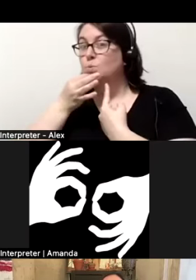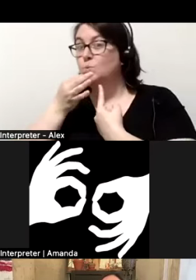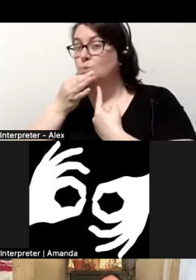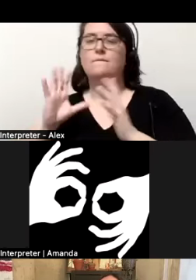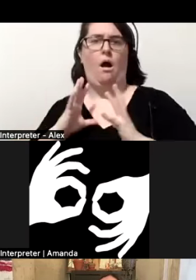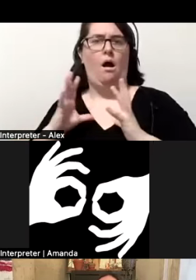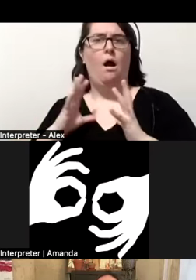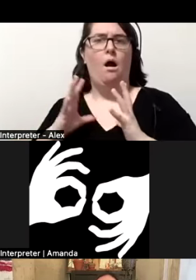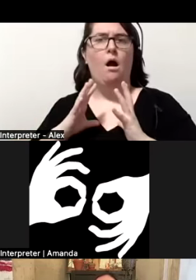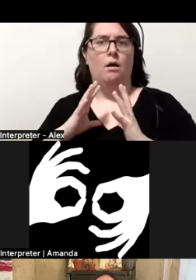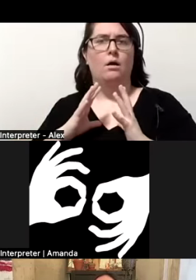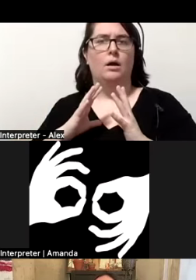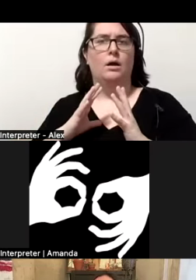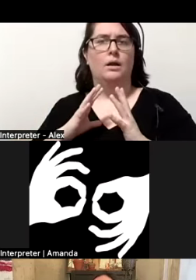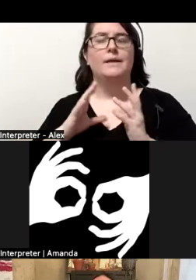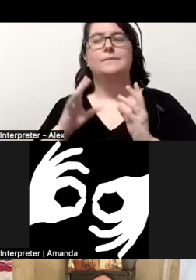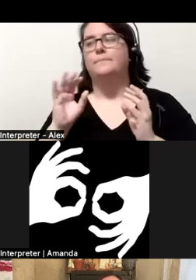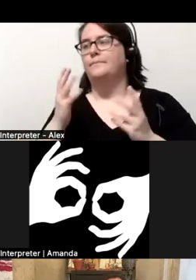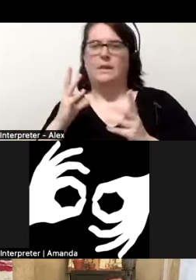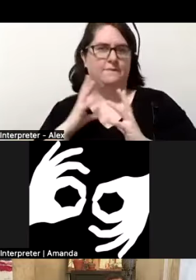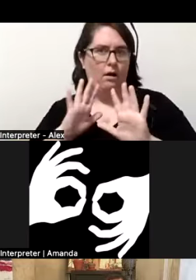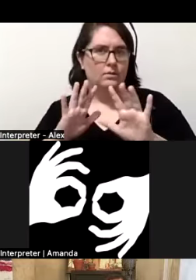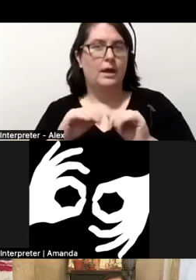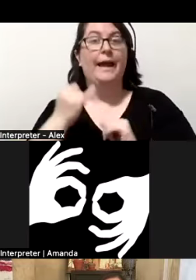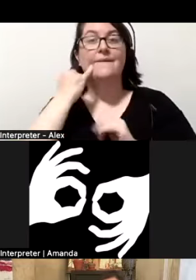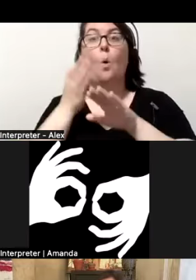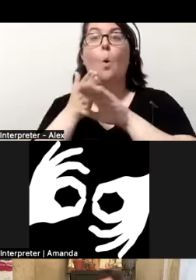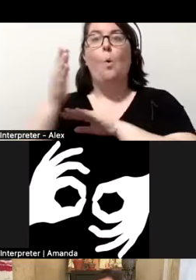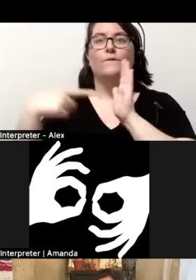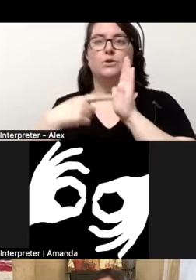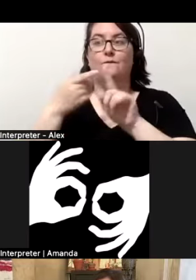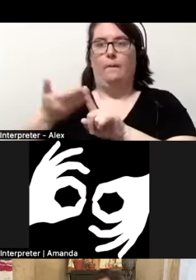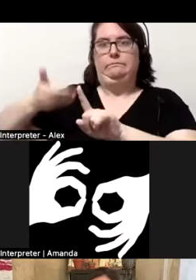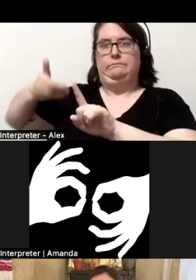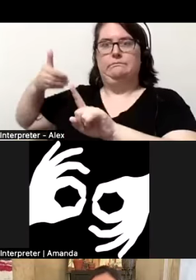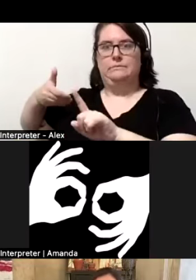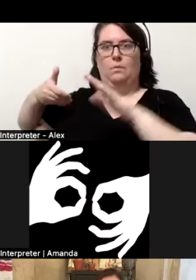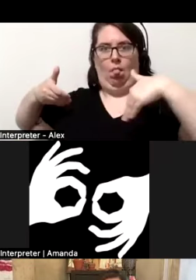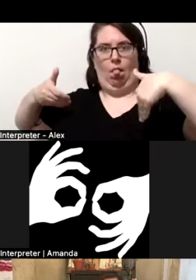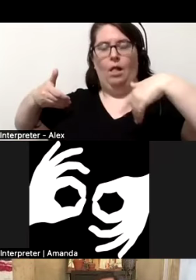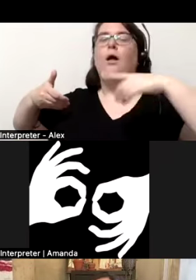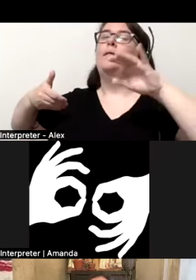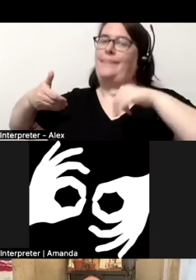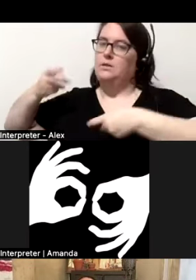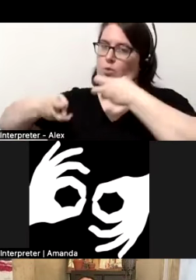okay. It's more about if you have an overdue report that you haven't submitted.